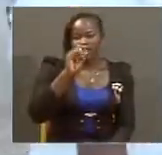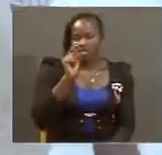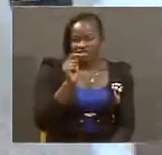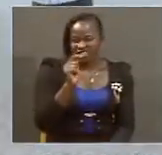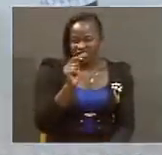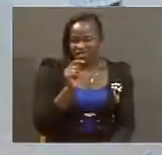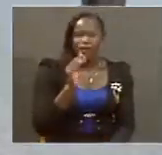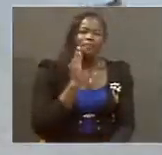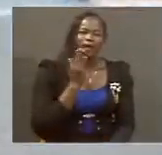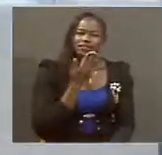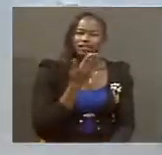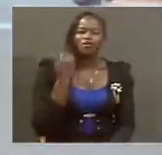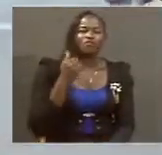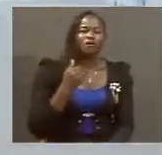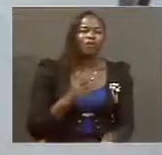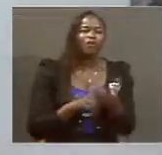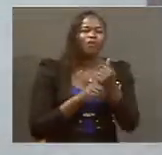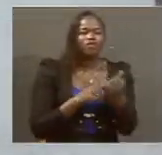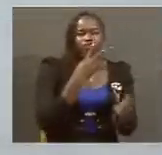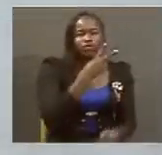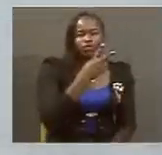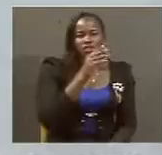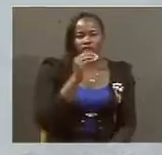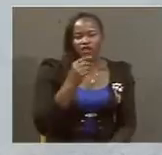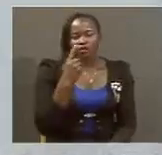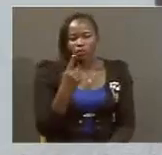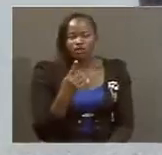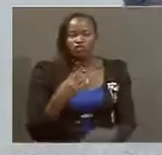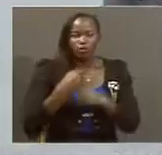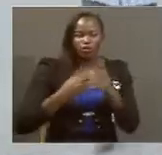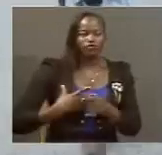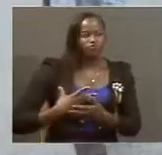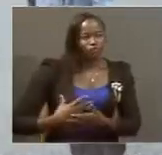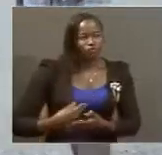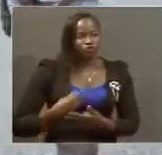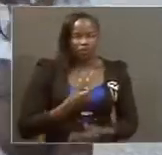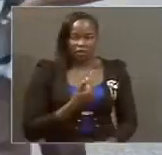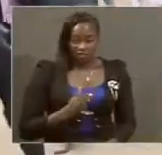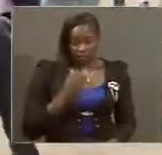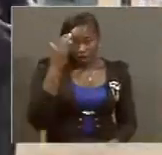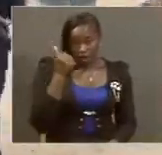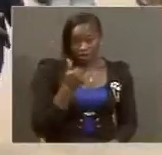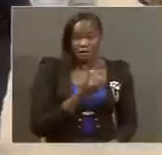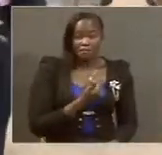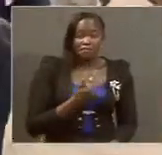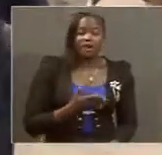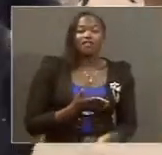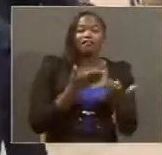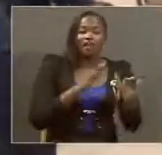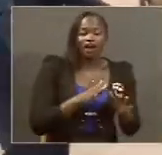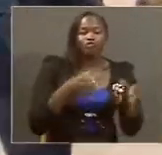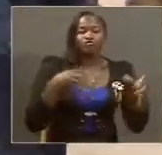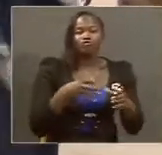was found in 2001 suckling her mother's breast after her mother had been killed by cattle